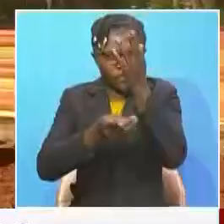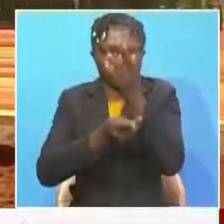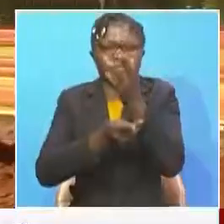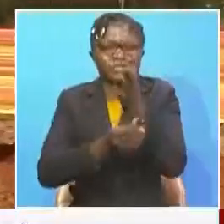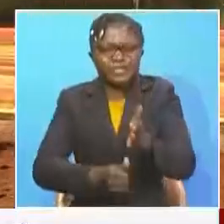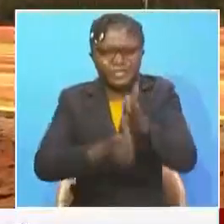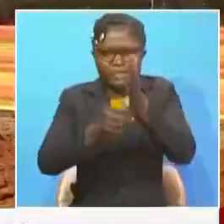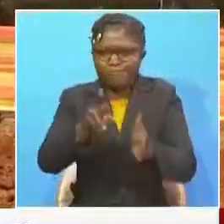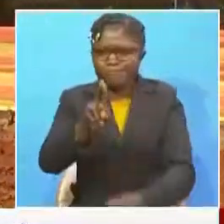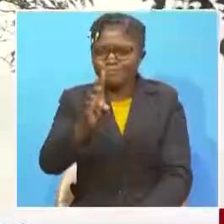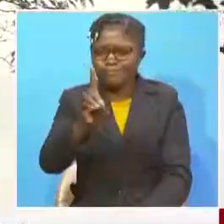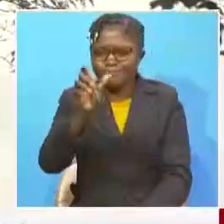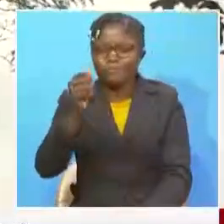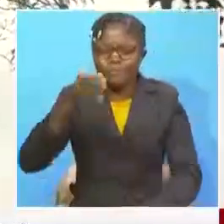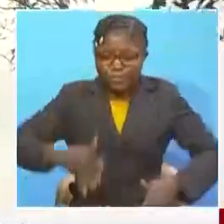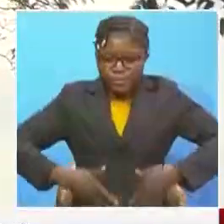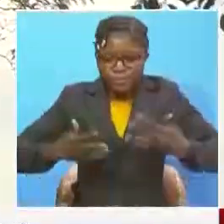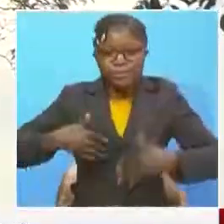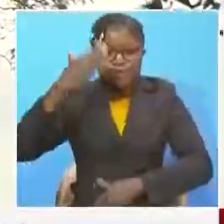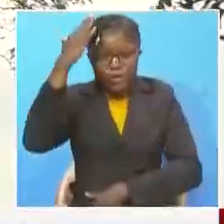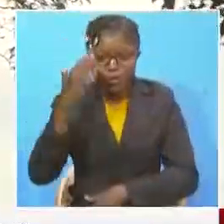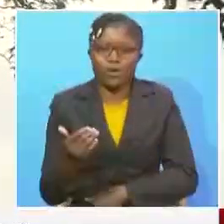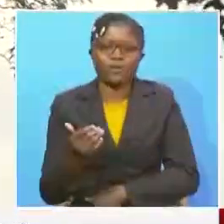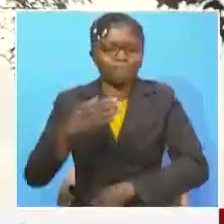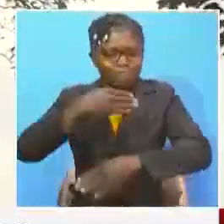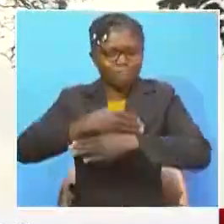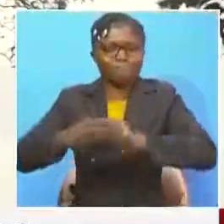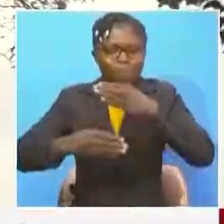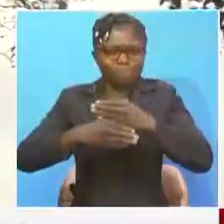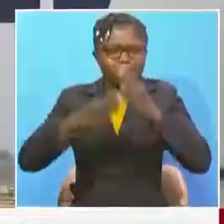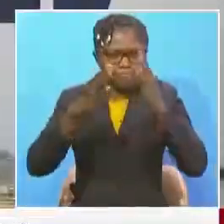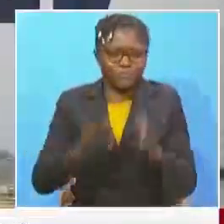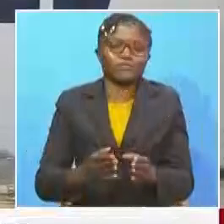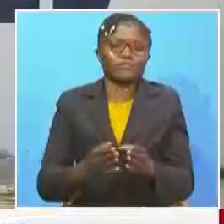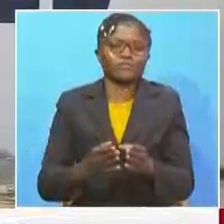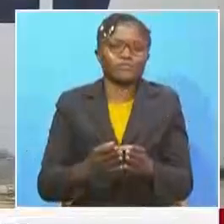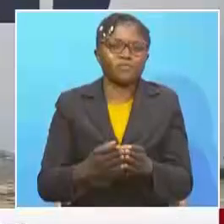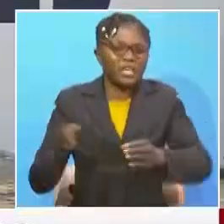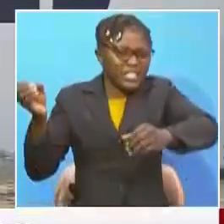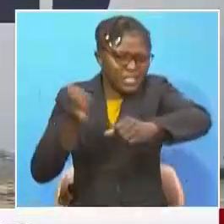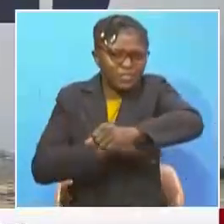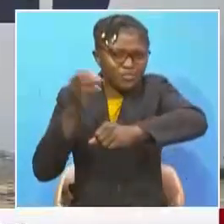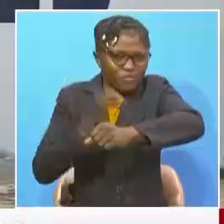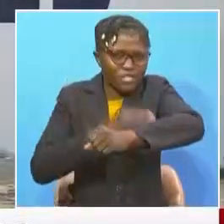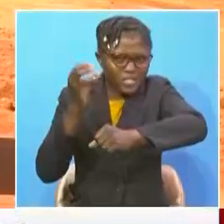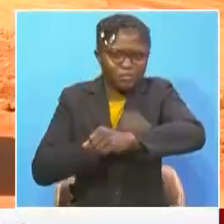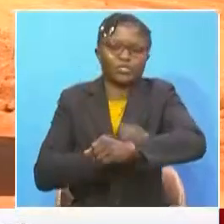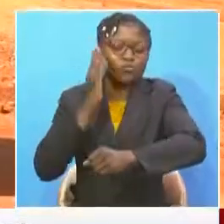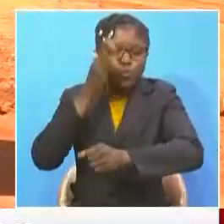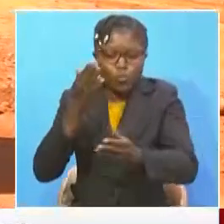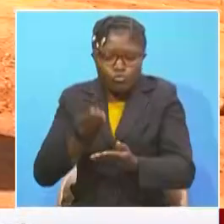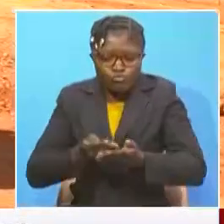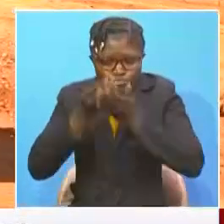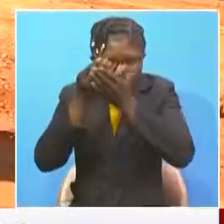is confident that the concessionaire, Macro Oceans Investment Consortium, MOIS, of China, will deliver